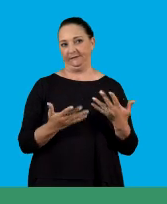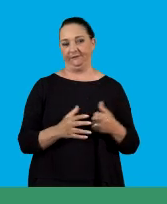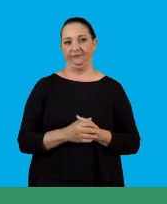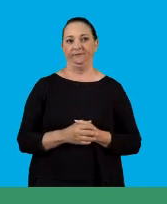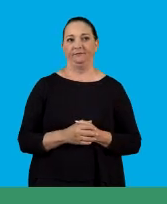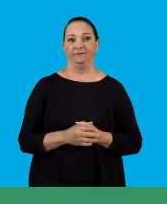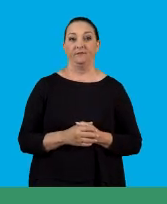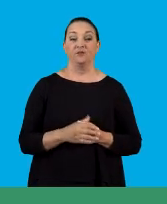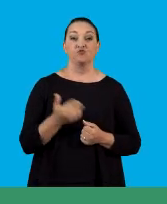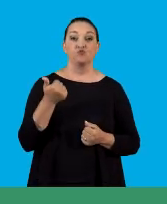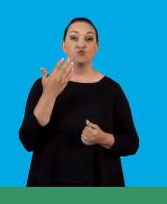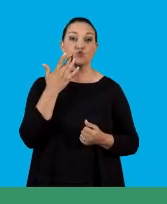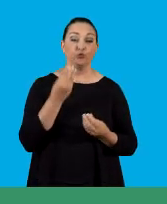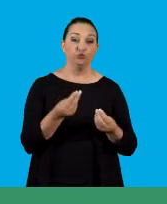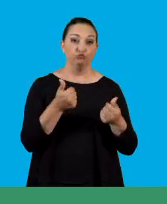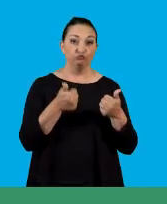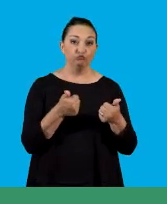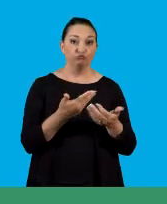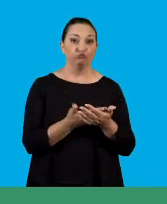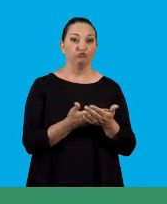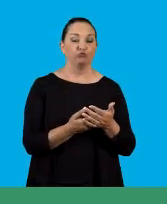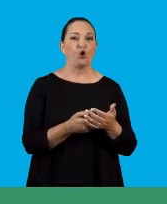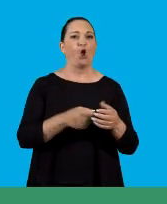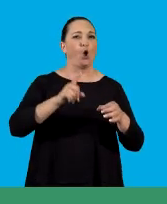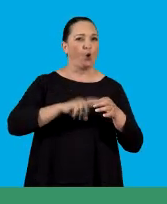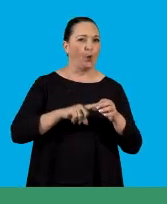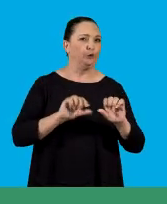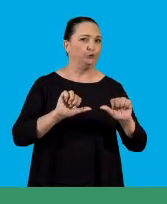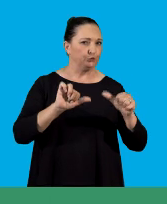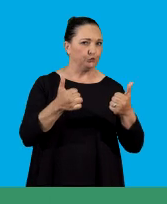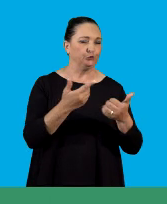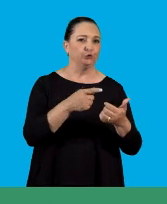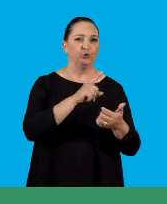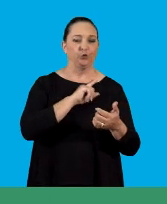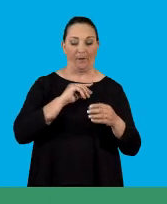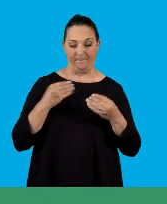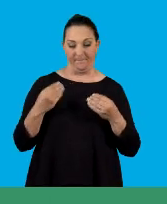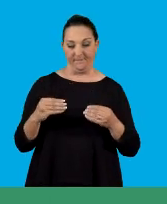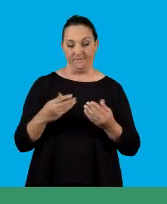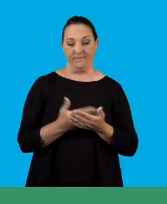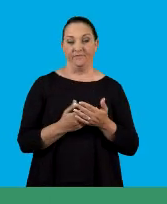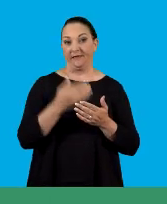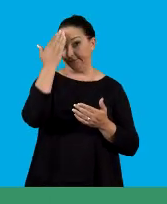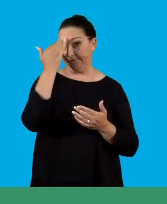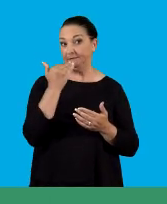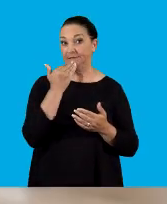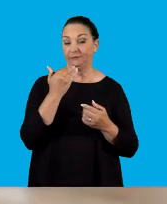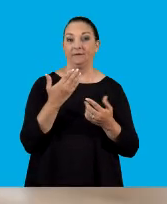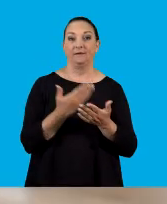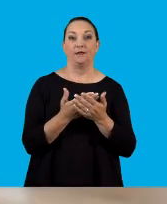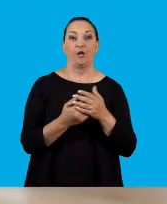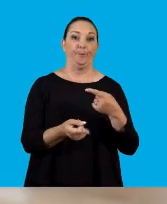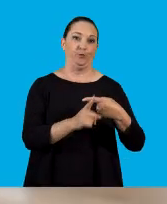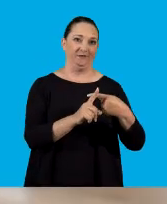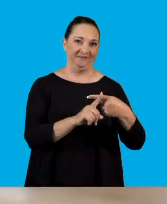deliver quality goods that promote the company's image with the key stakeholders and customers. So the aim